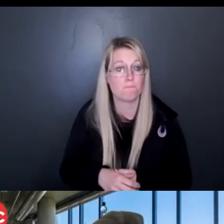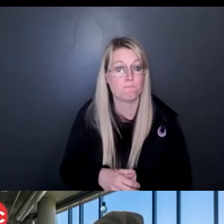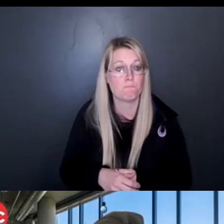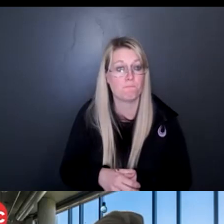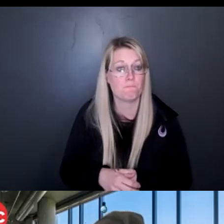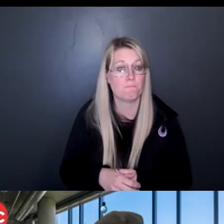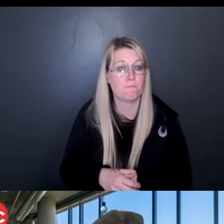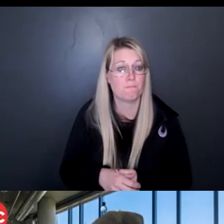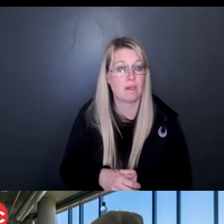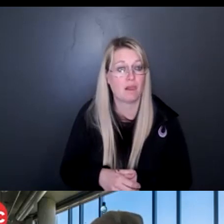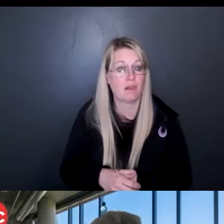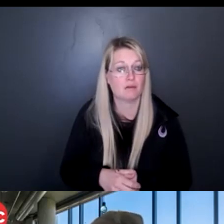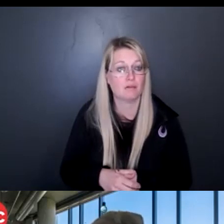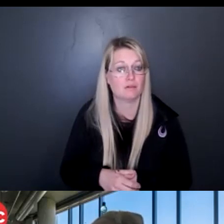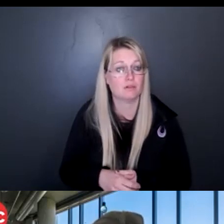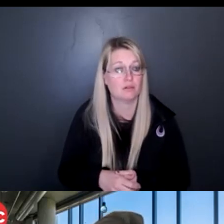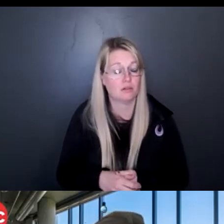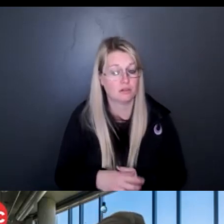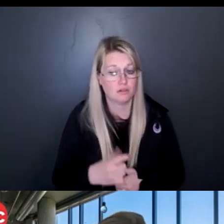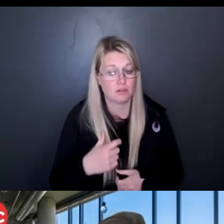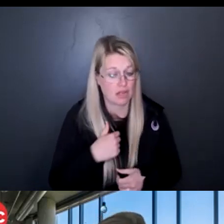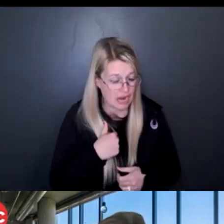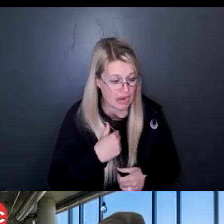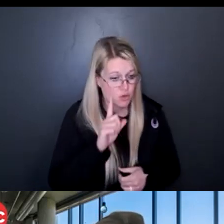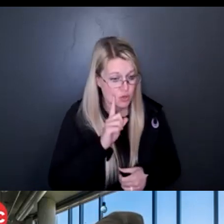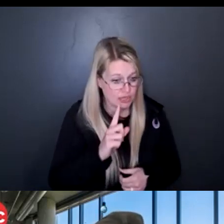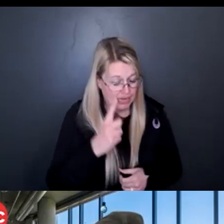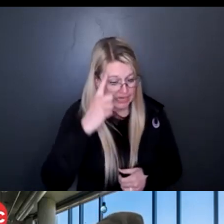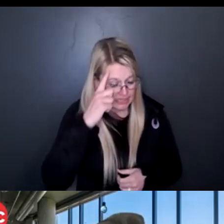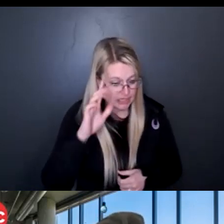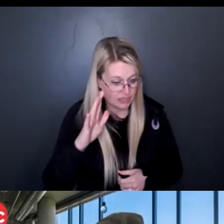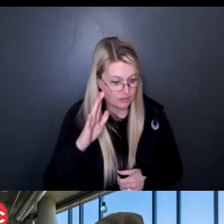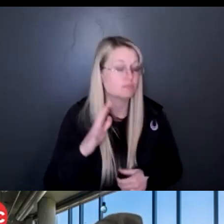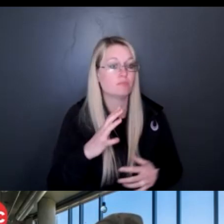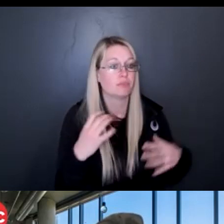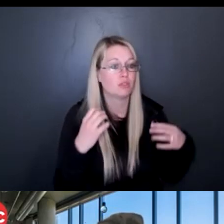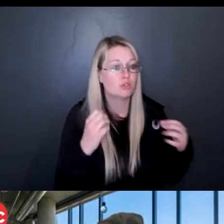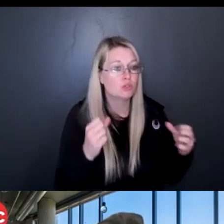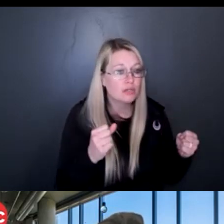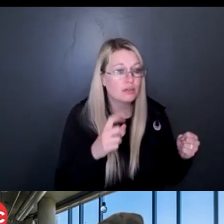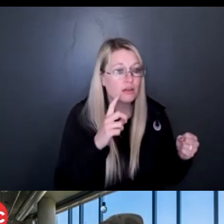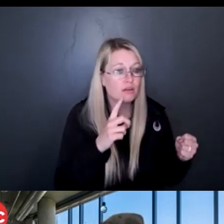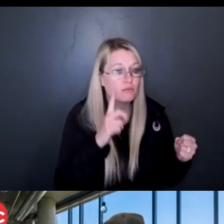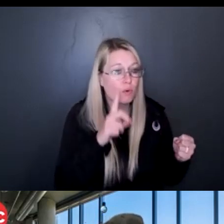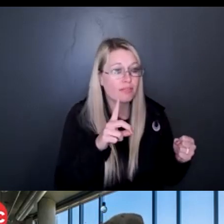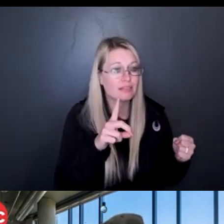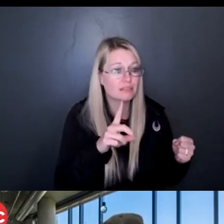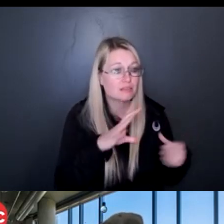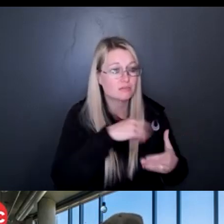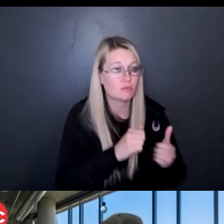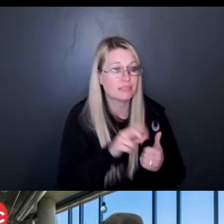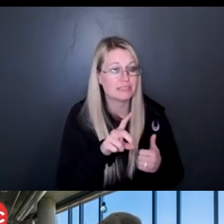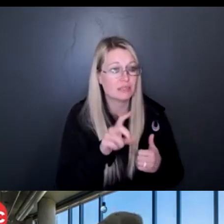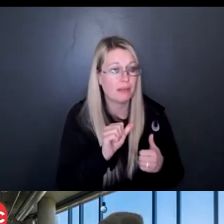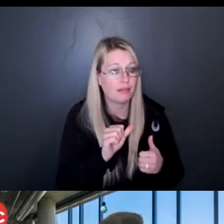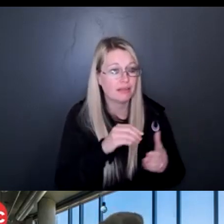guess I deeply think that the strengthening of the inclusive and disability in